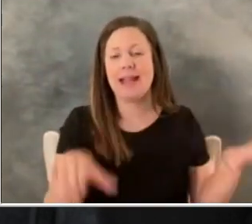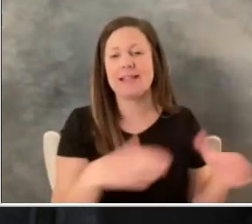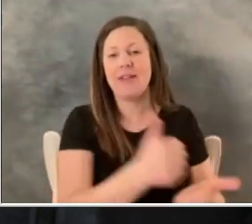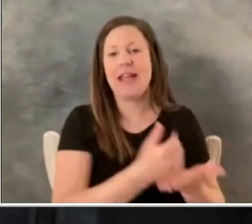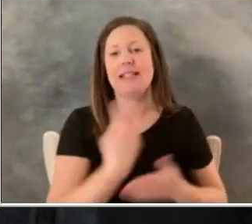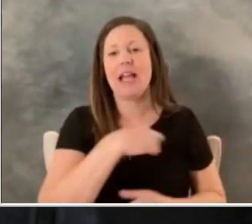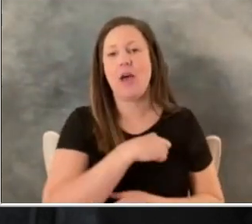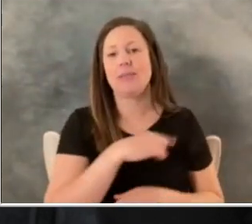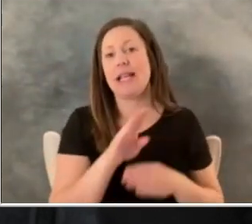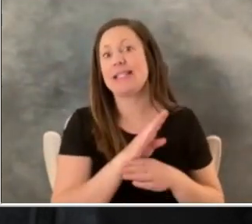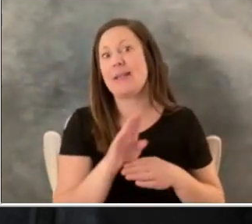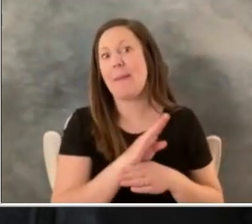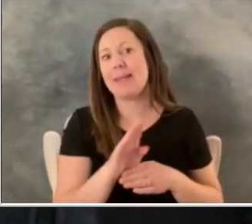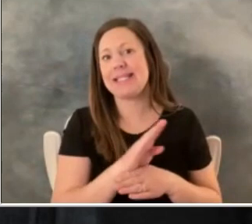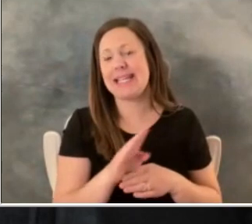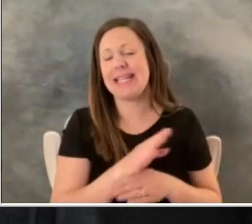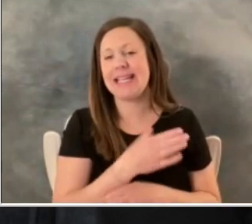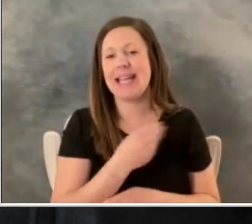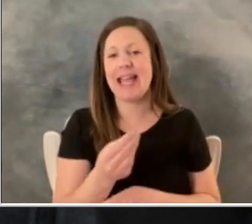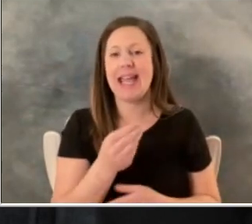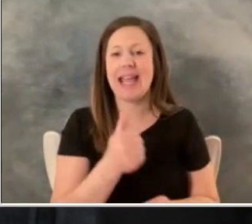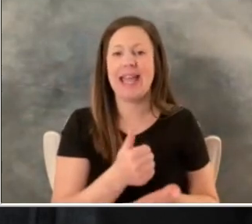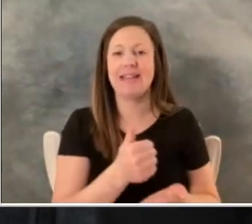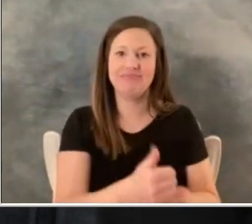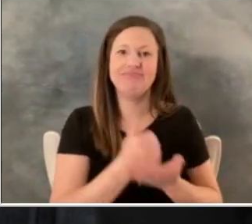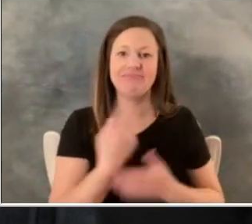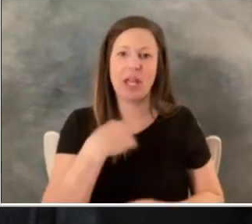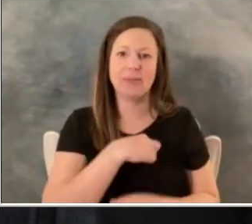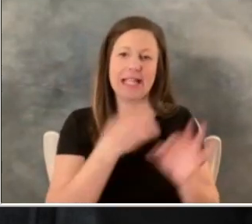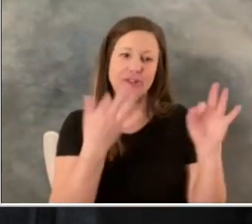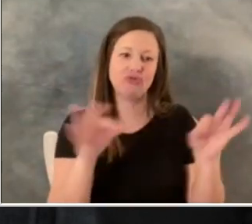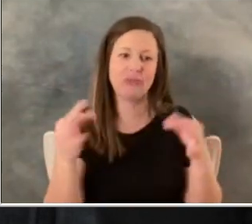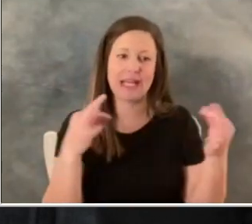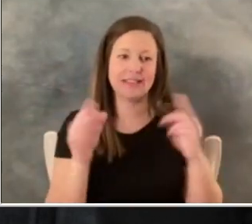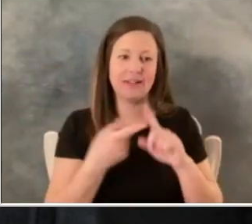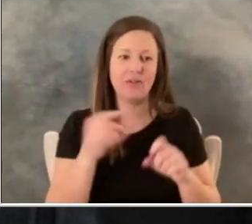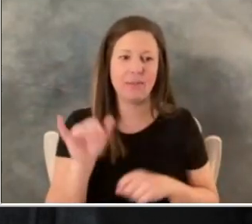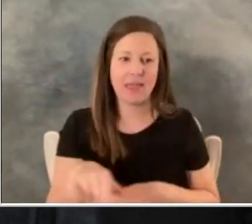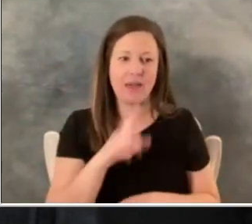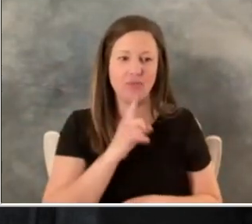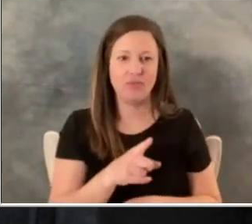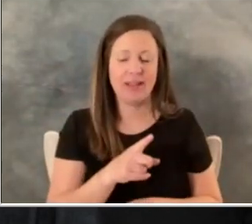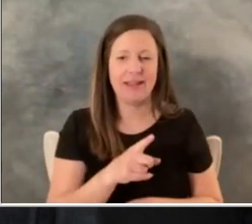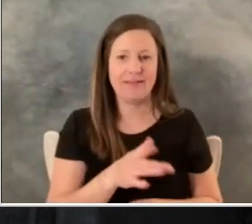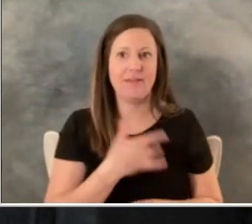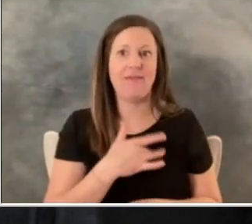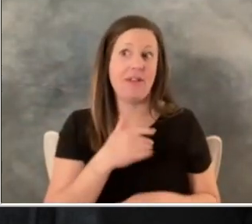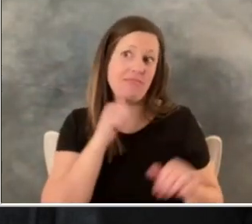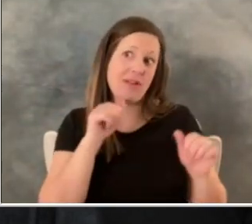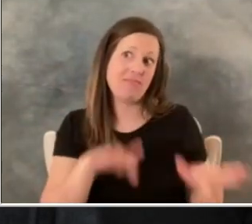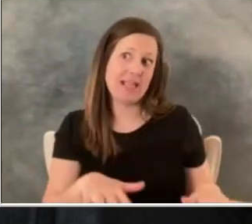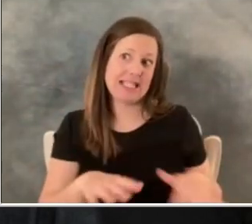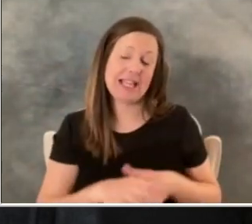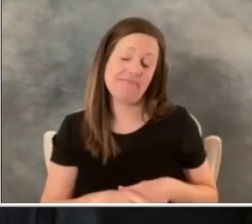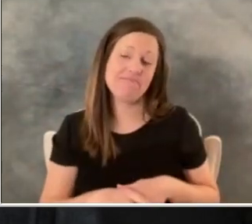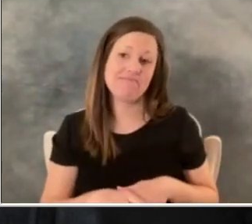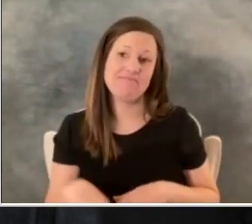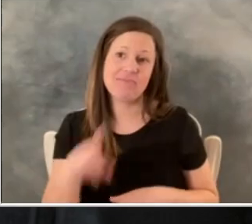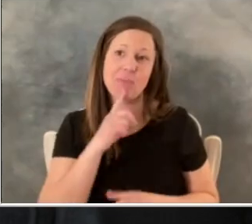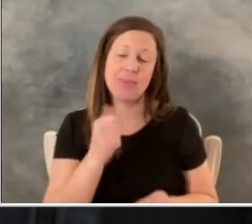super busy and keeps our mind off of it, which for us has been a blessing, and it helps